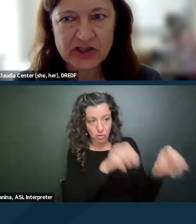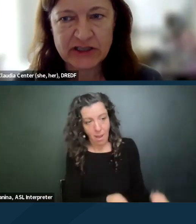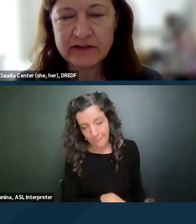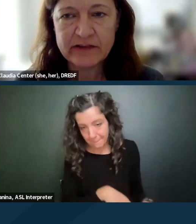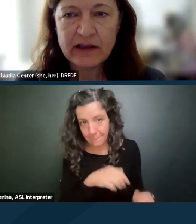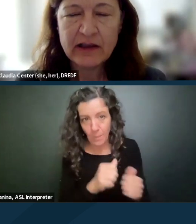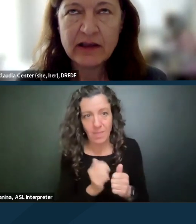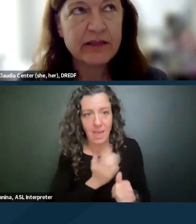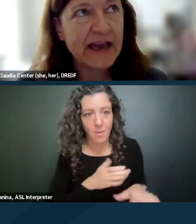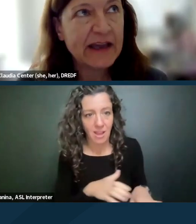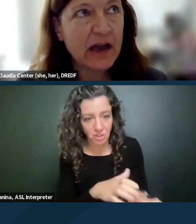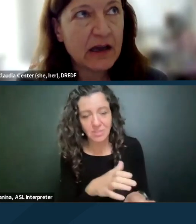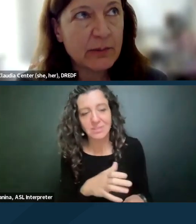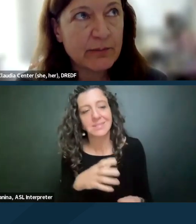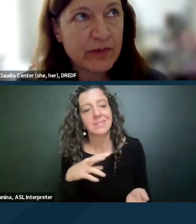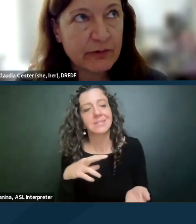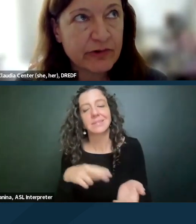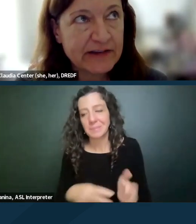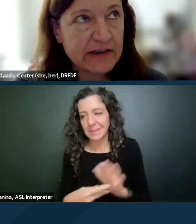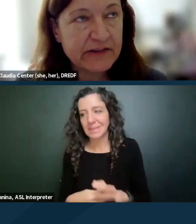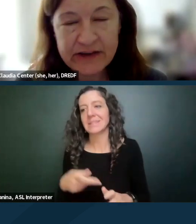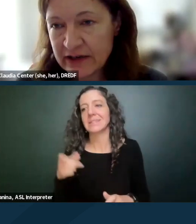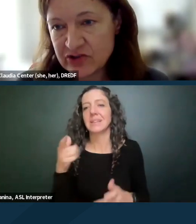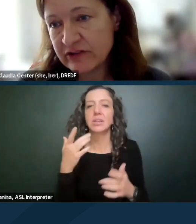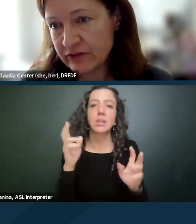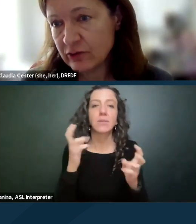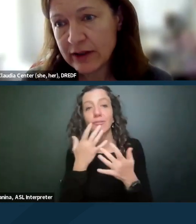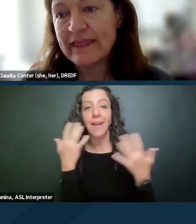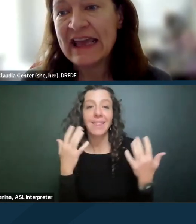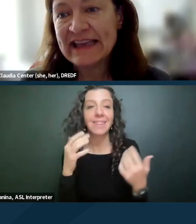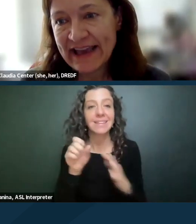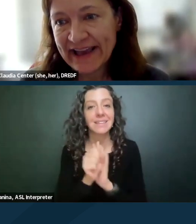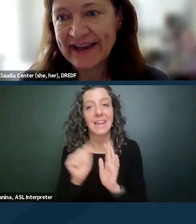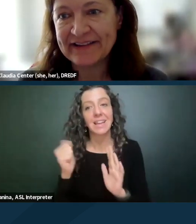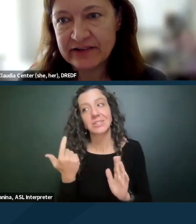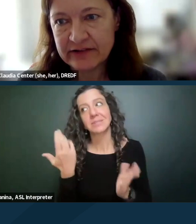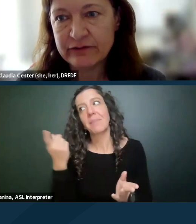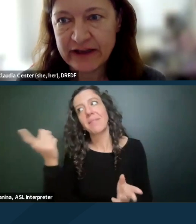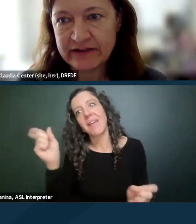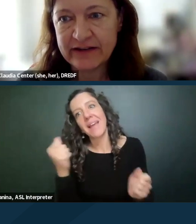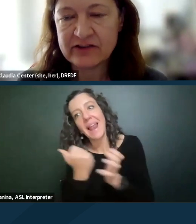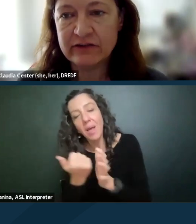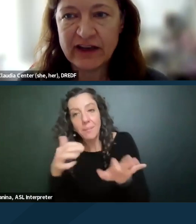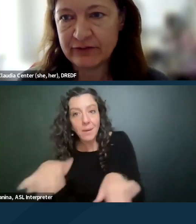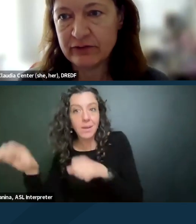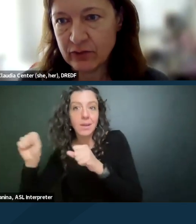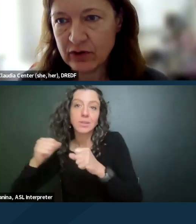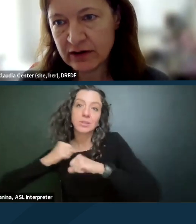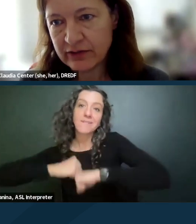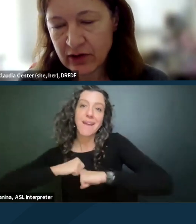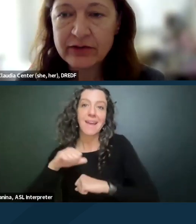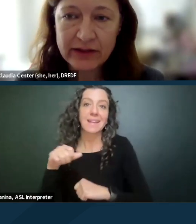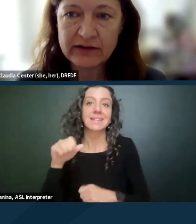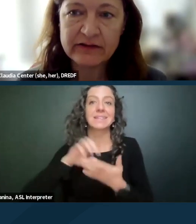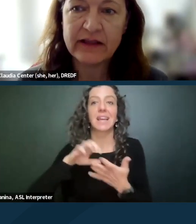our actions, that the friendly state AGs do what they can to defend Section